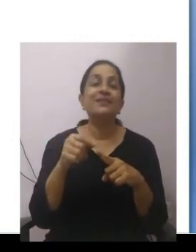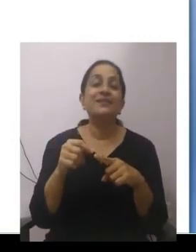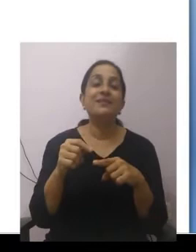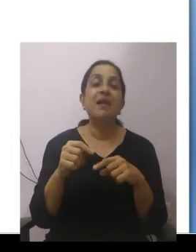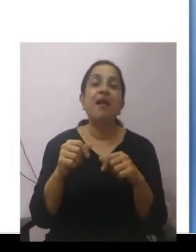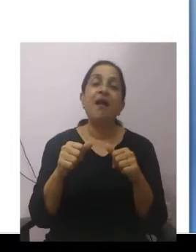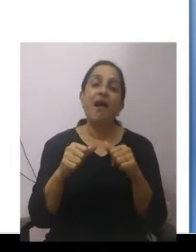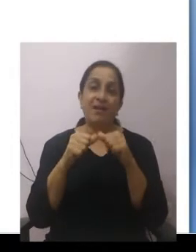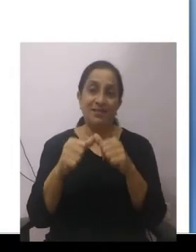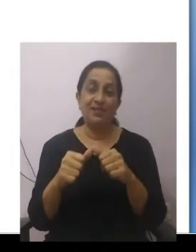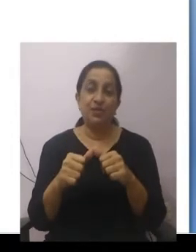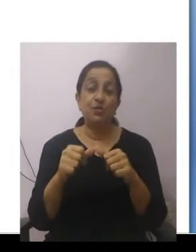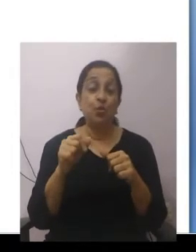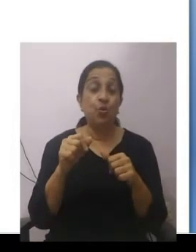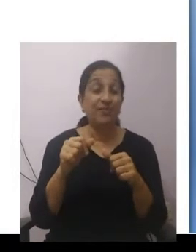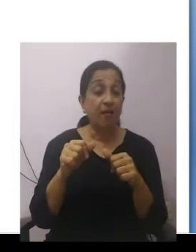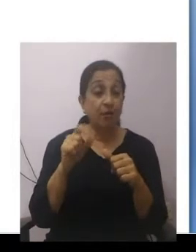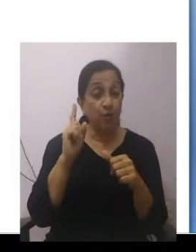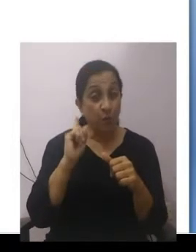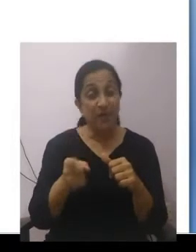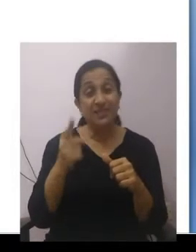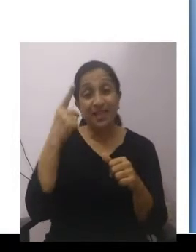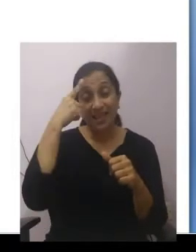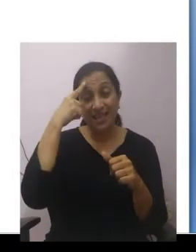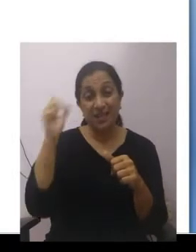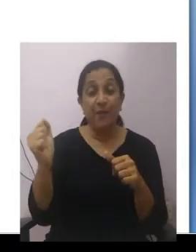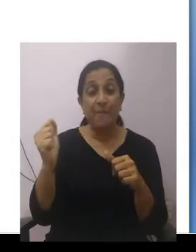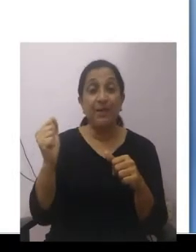like a formula. When the vector product is